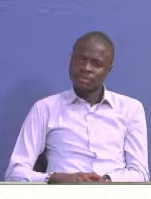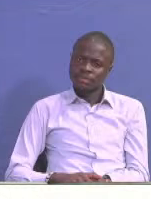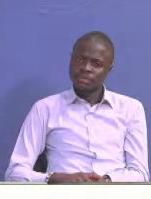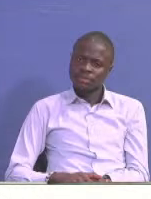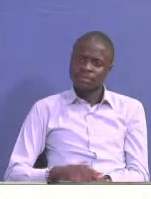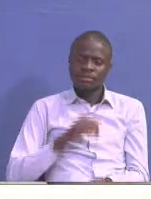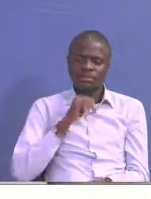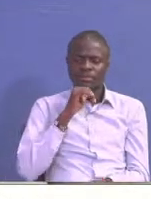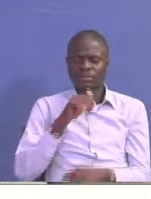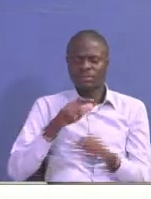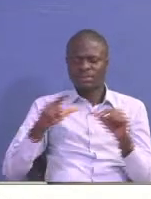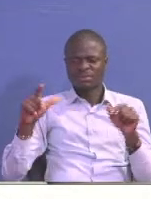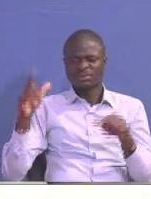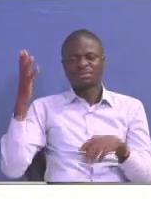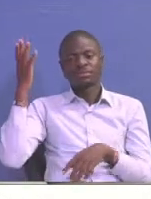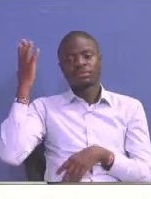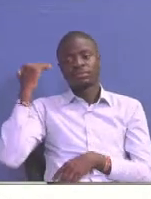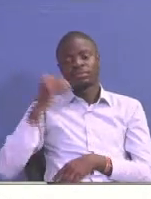not long ago.